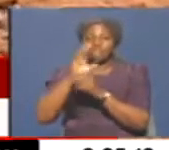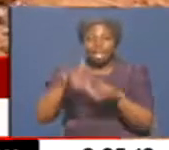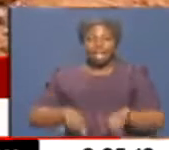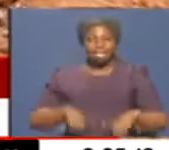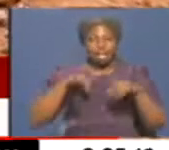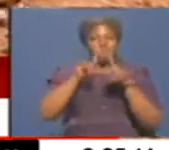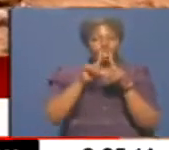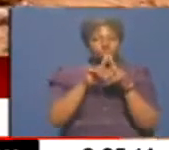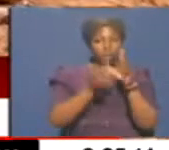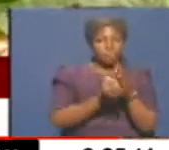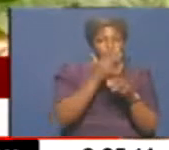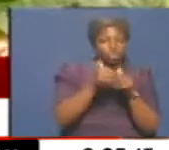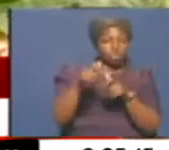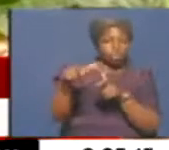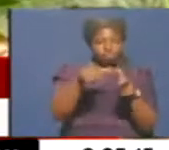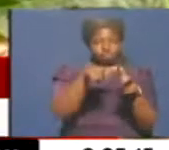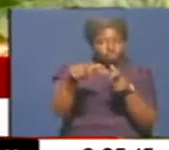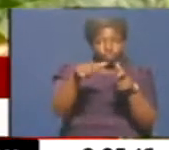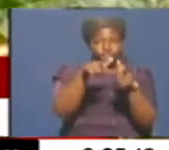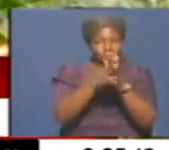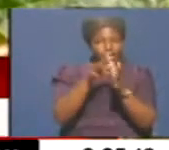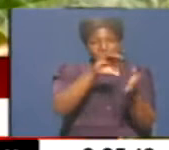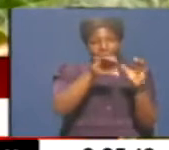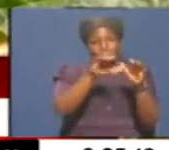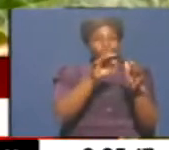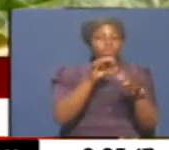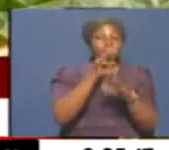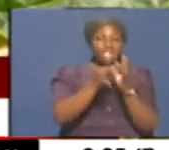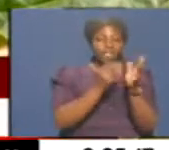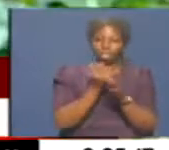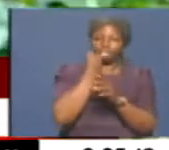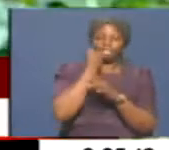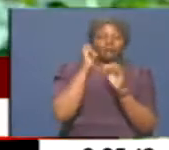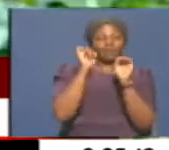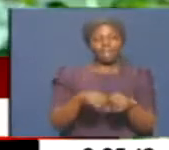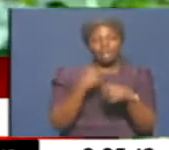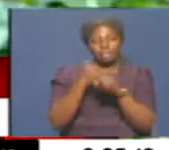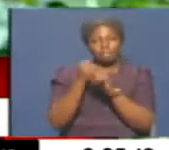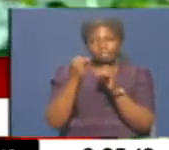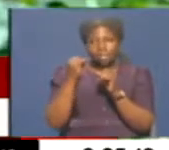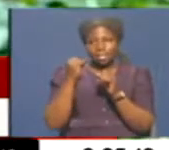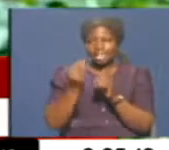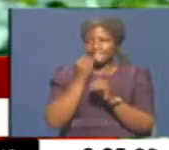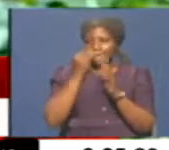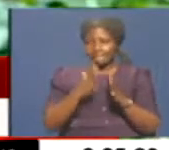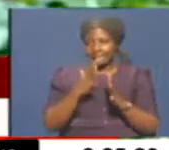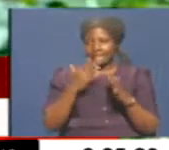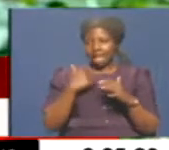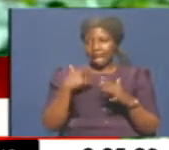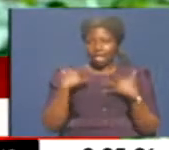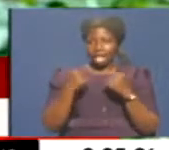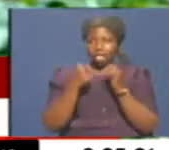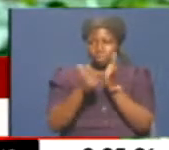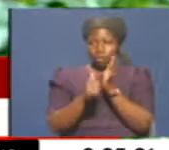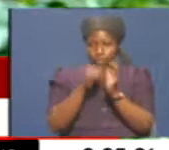that has been sprayed with these chemicals, when consumed, may cause health problems to consumers. Ukizoea kukula zile chakula